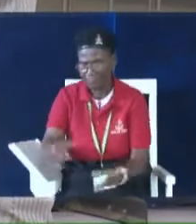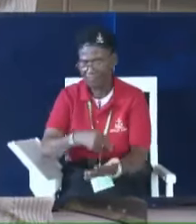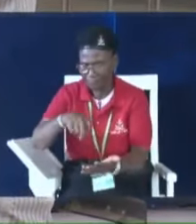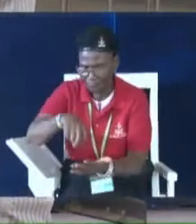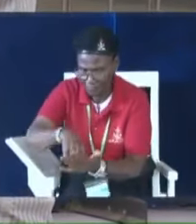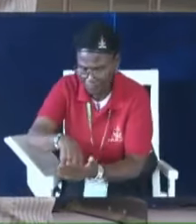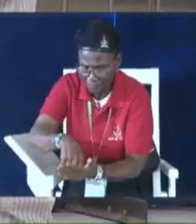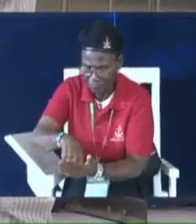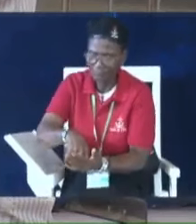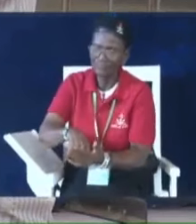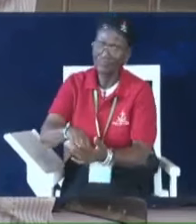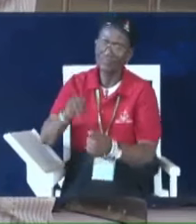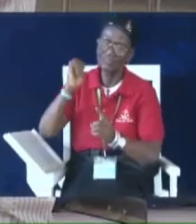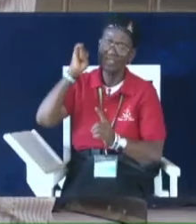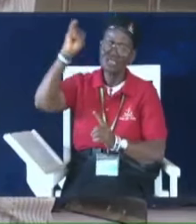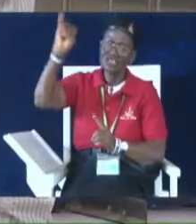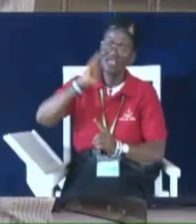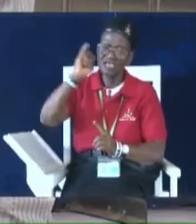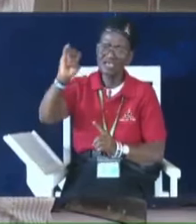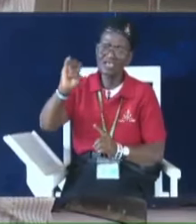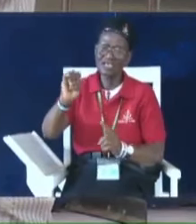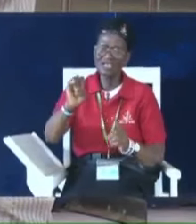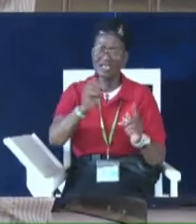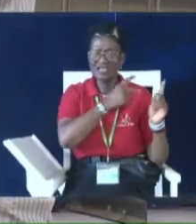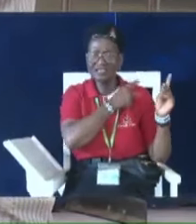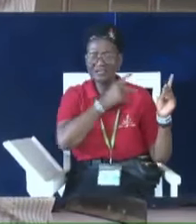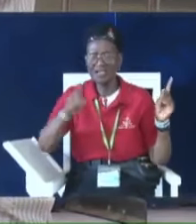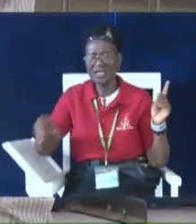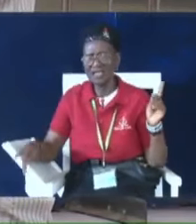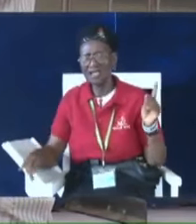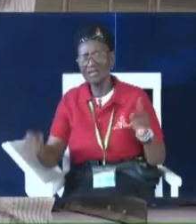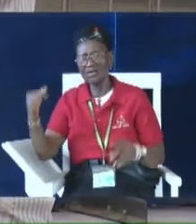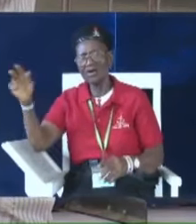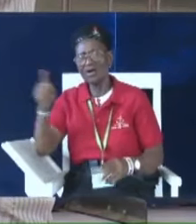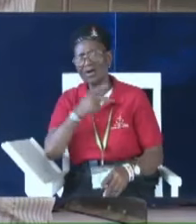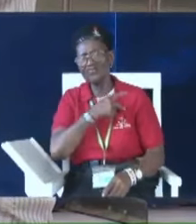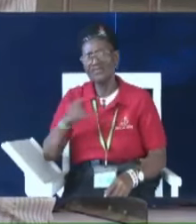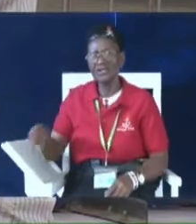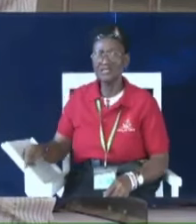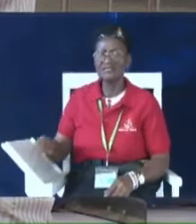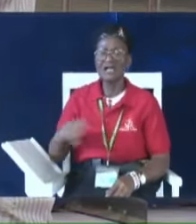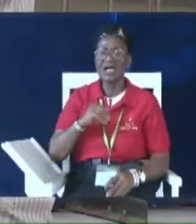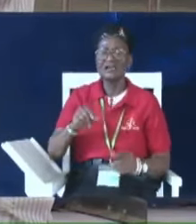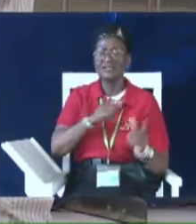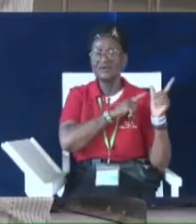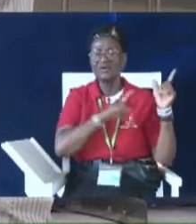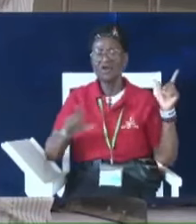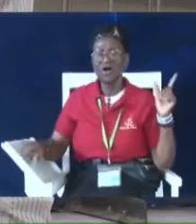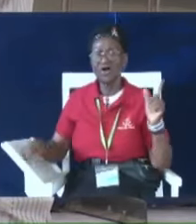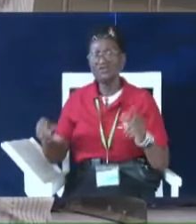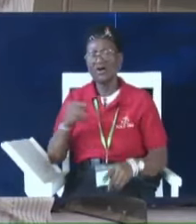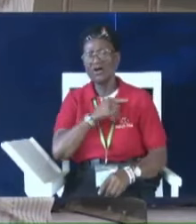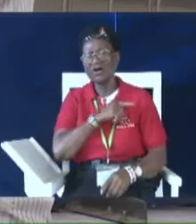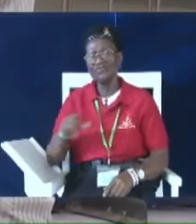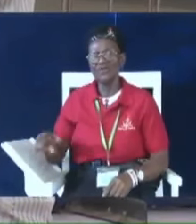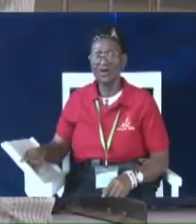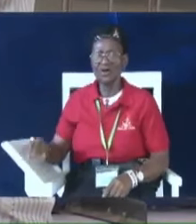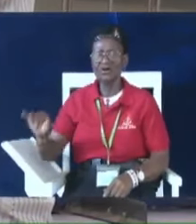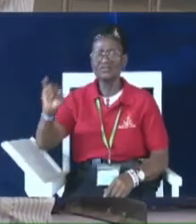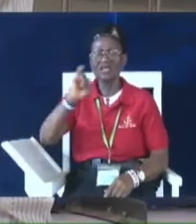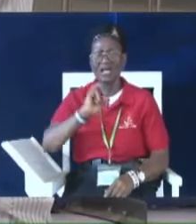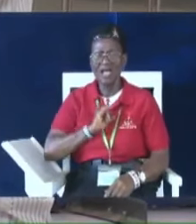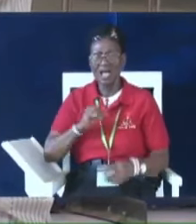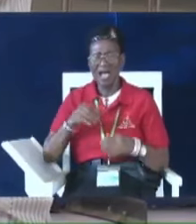Almighty Father, He is King of Kings and Lord of